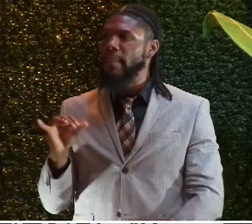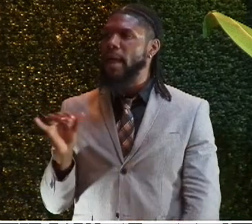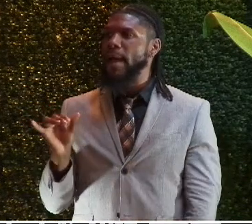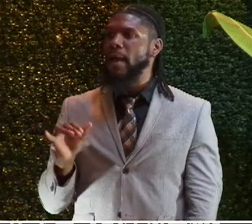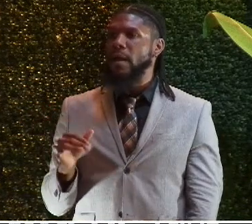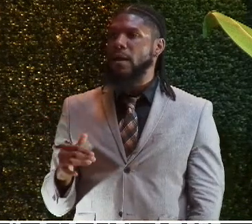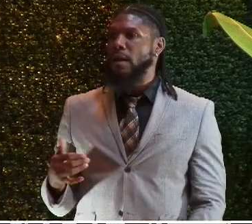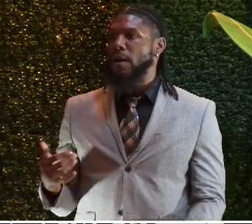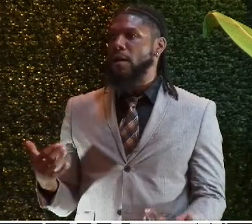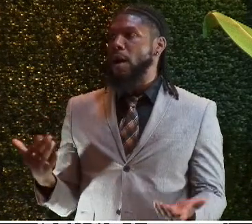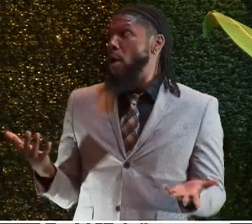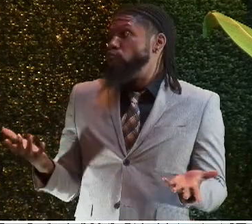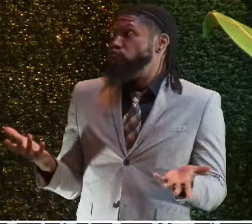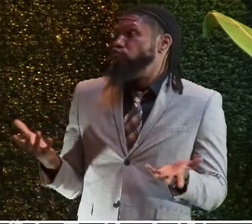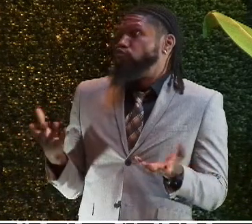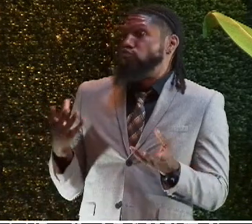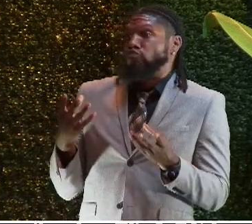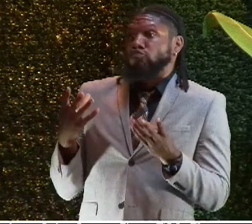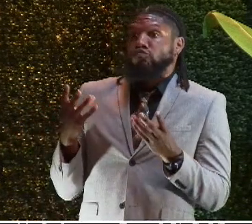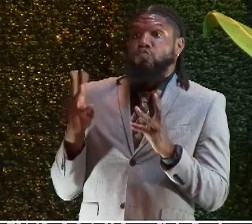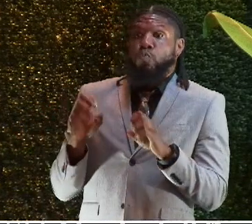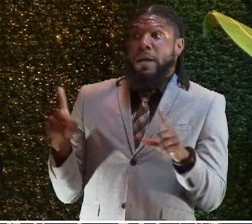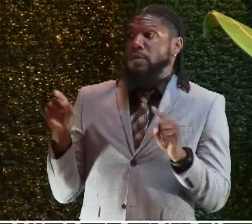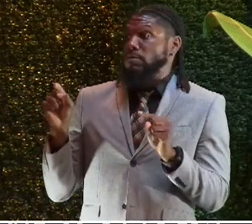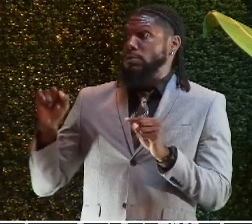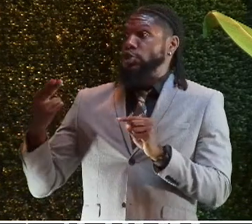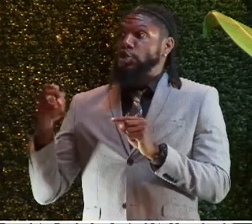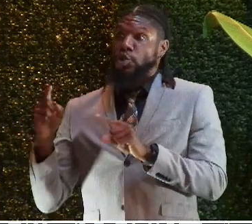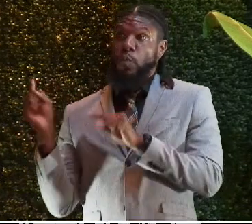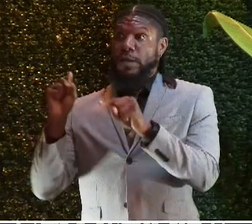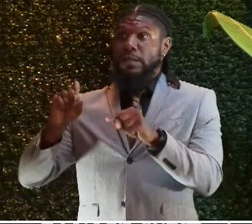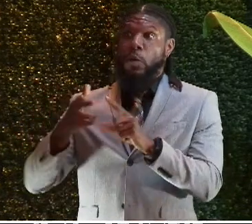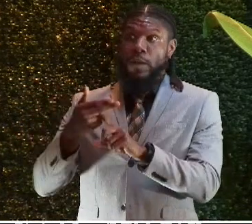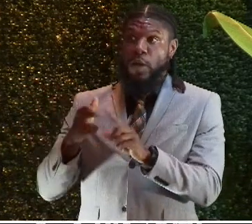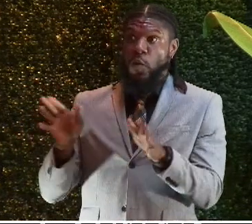well, she went to his hotel room at 2 a.m.,